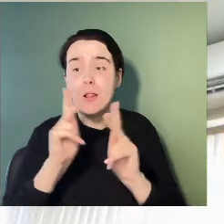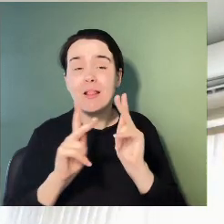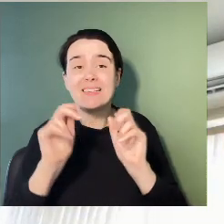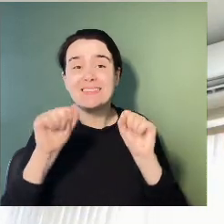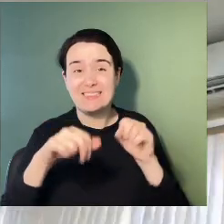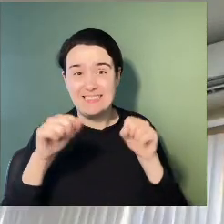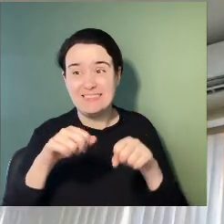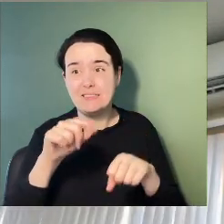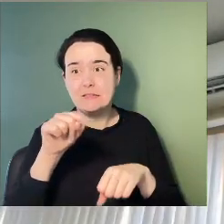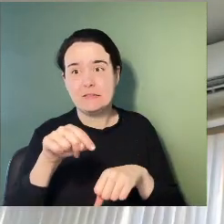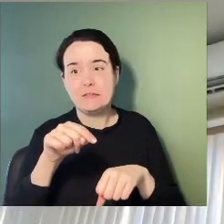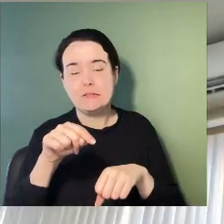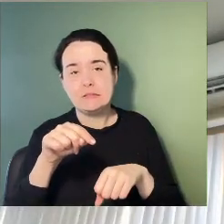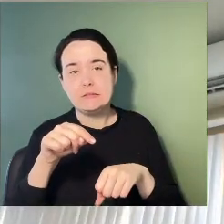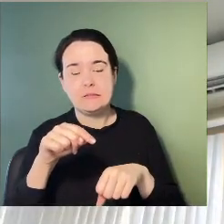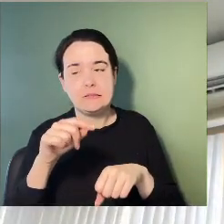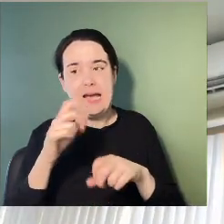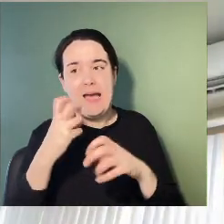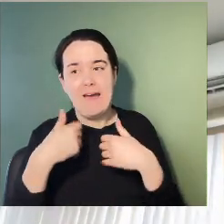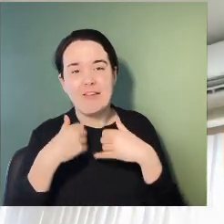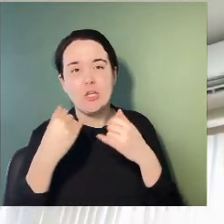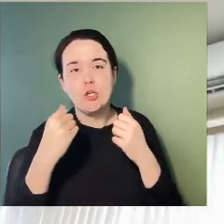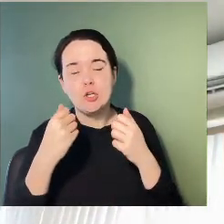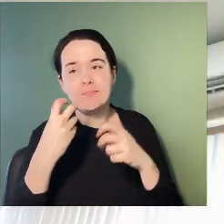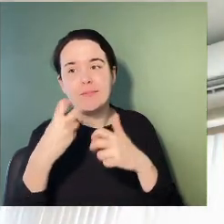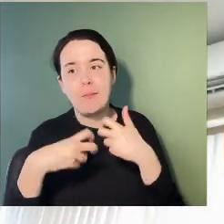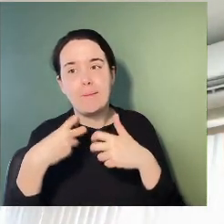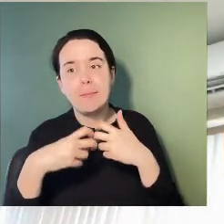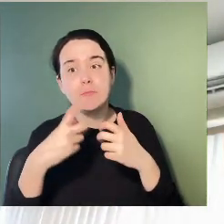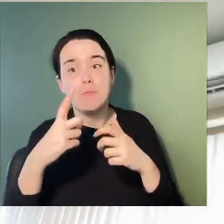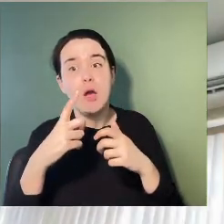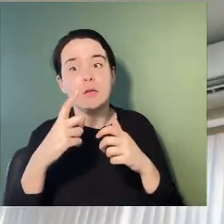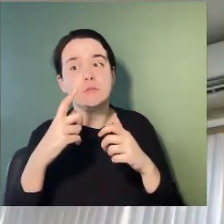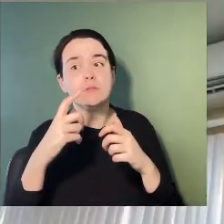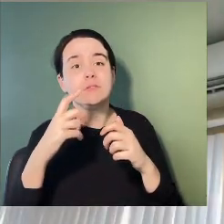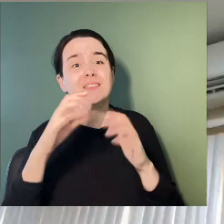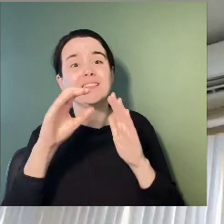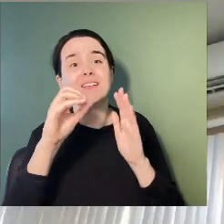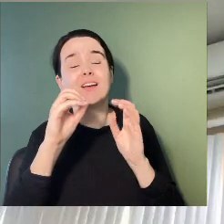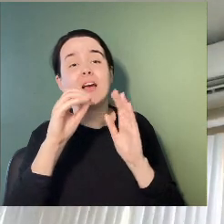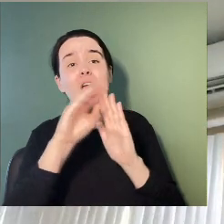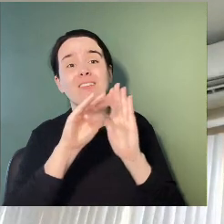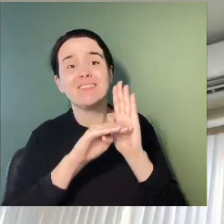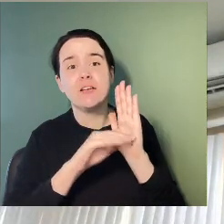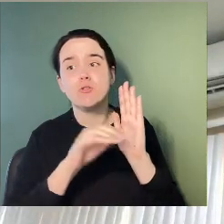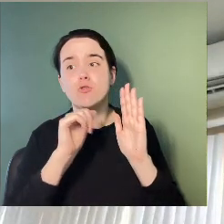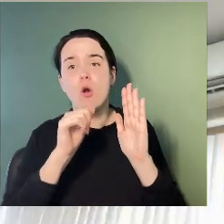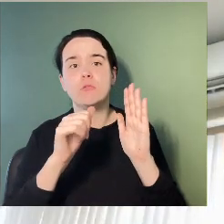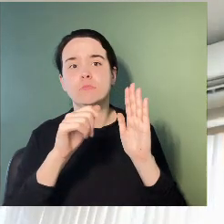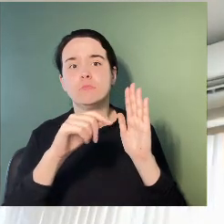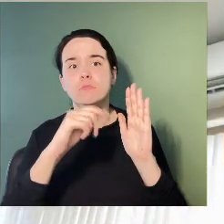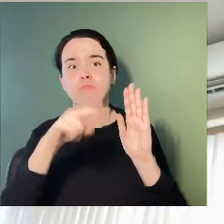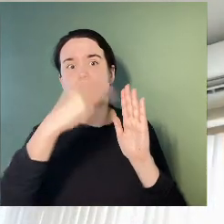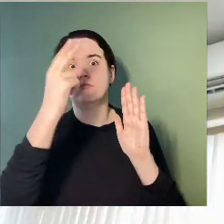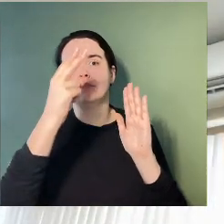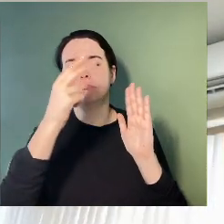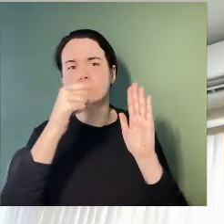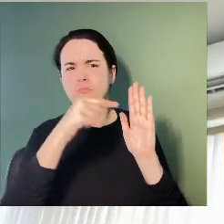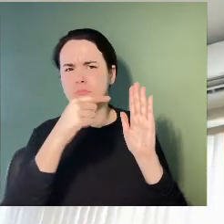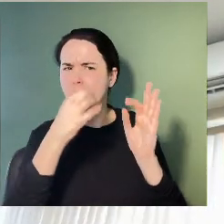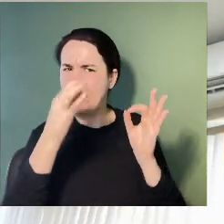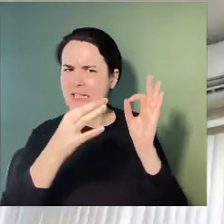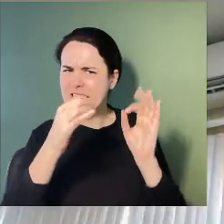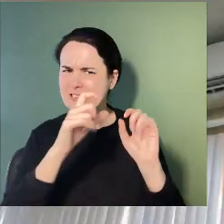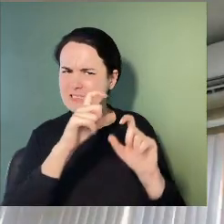Yes, I would also allude to that because content are not flagged as uh, political content. When you